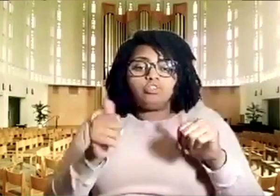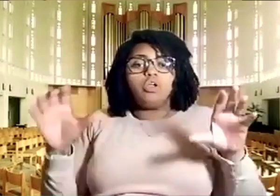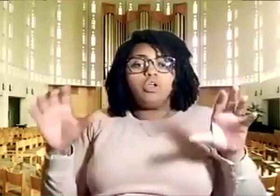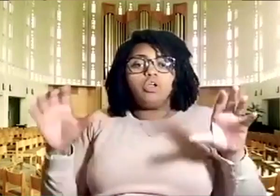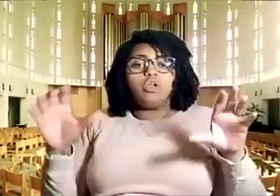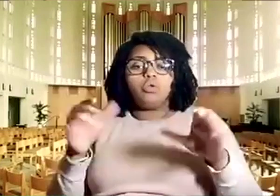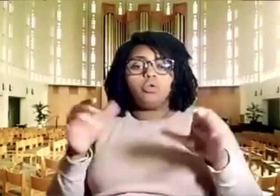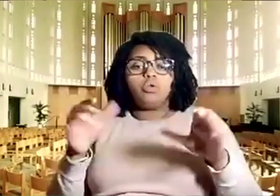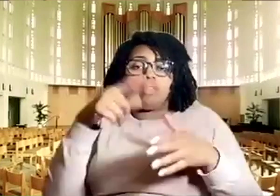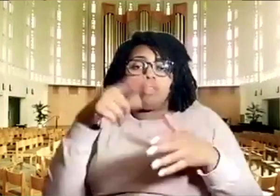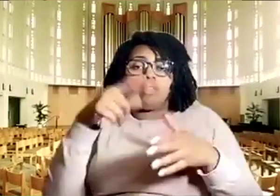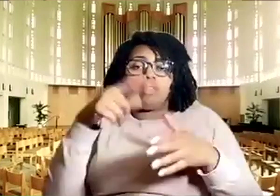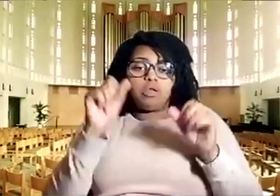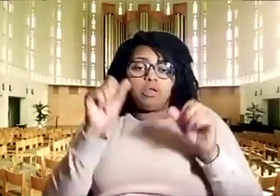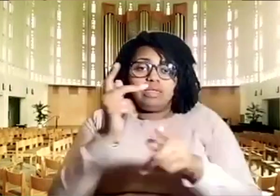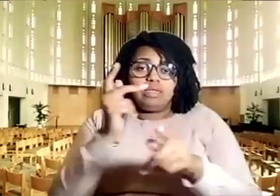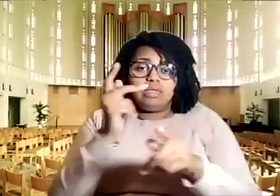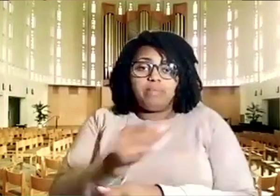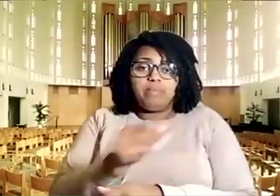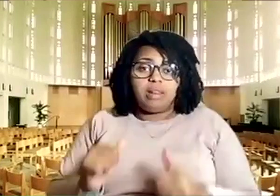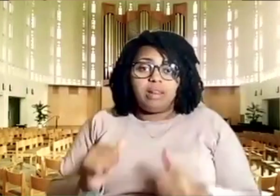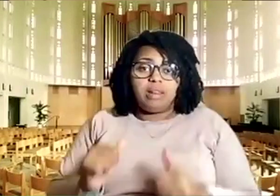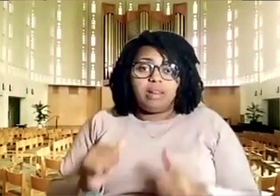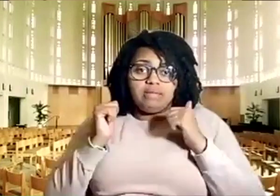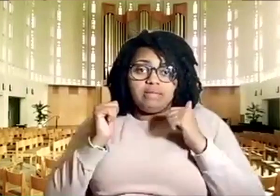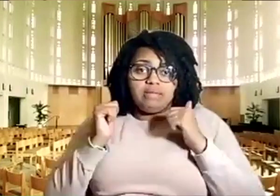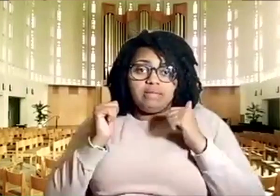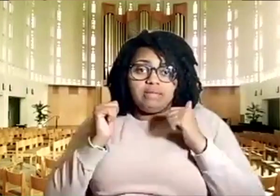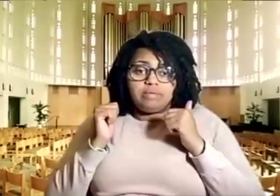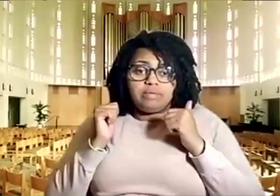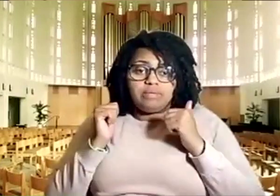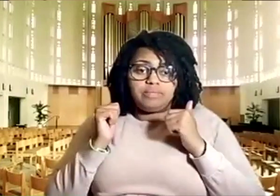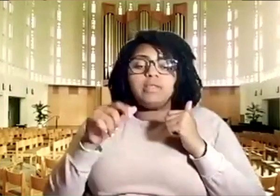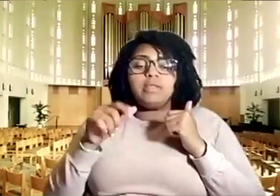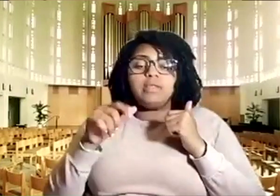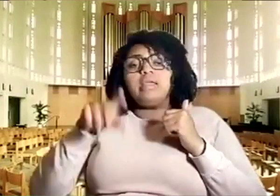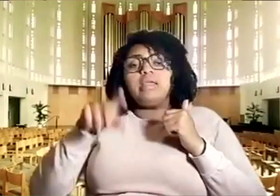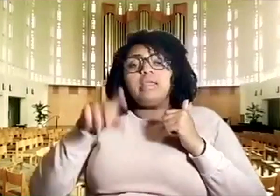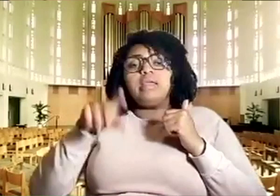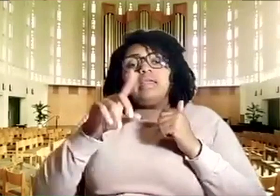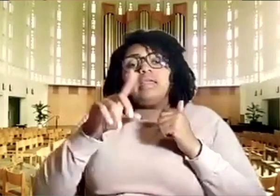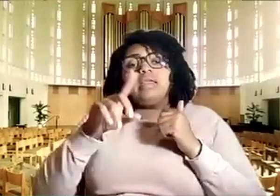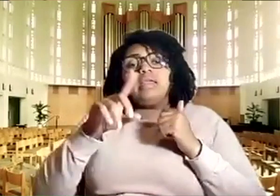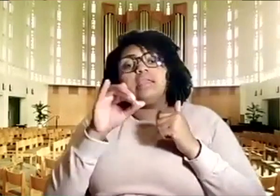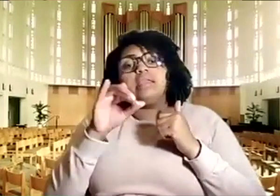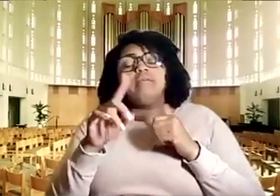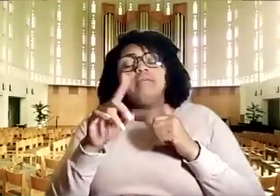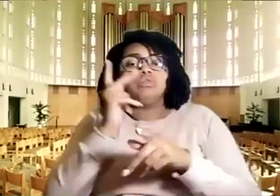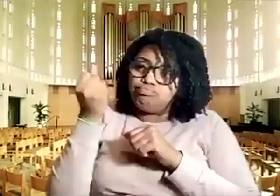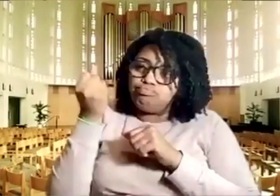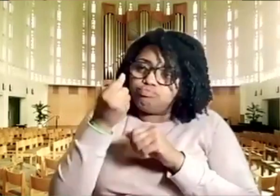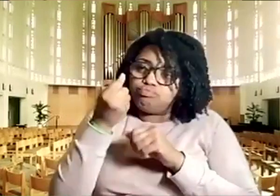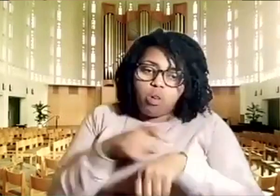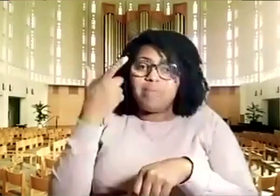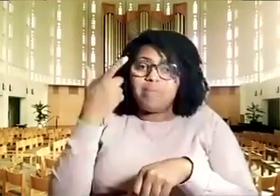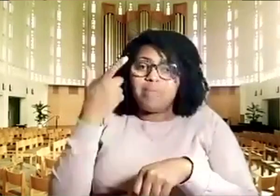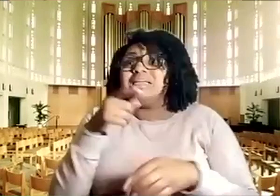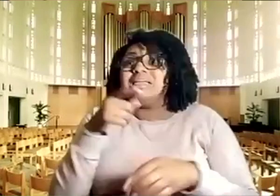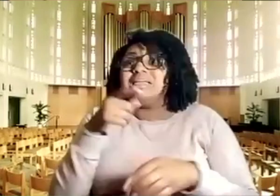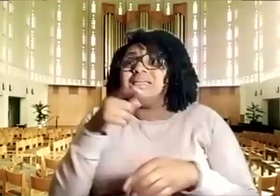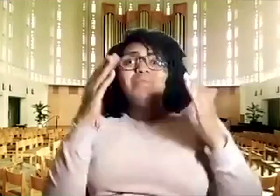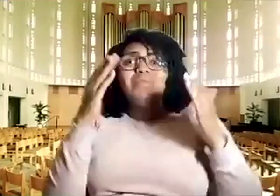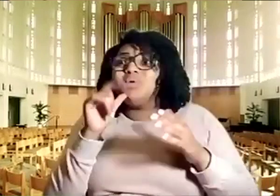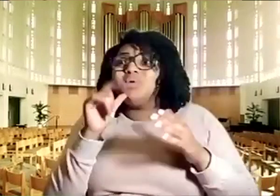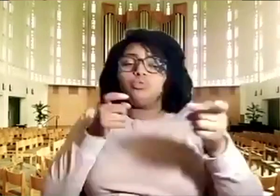alive. They needed David to hold on a little longer because he didn't even know who was ruling his